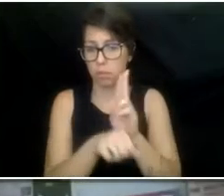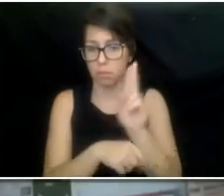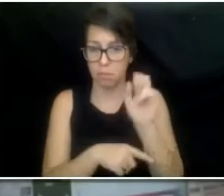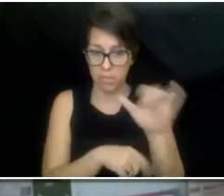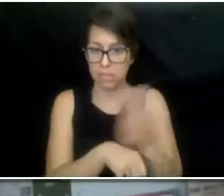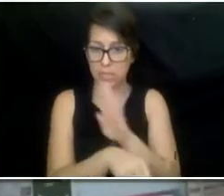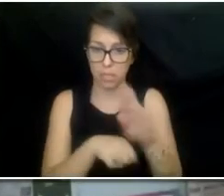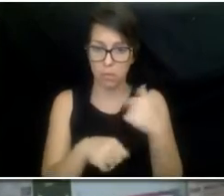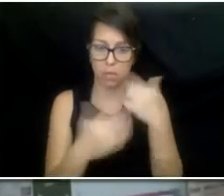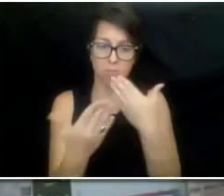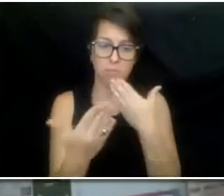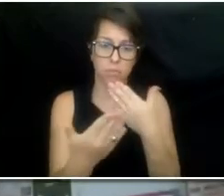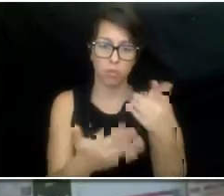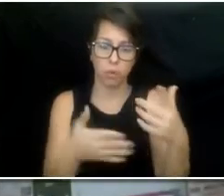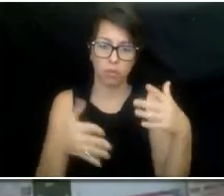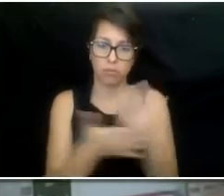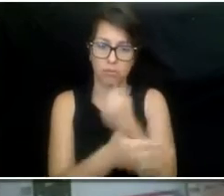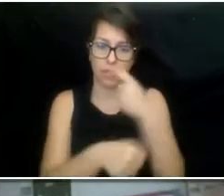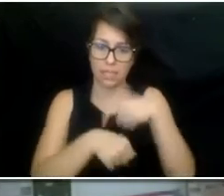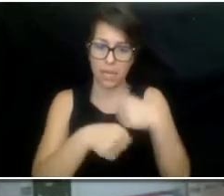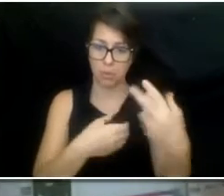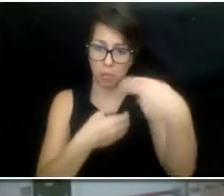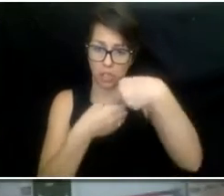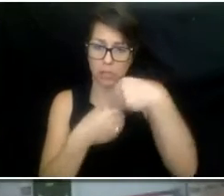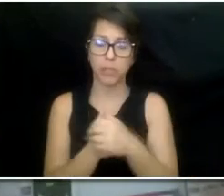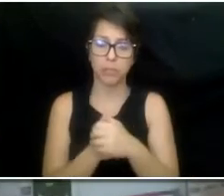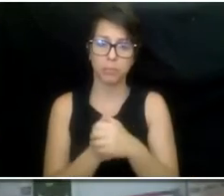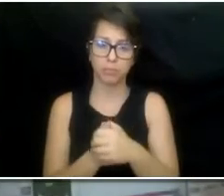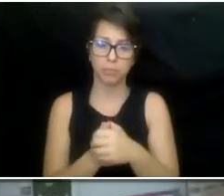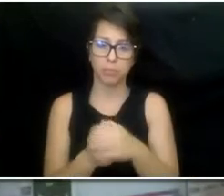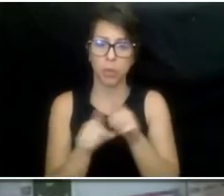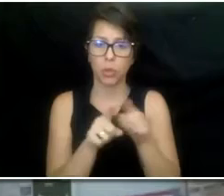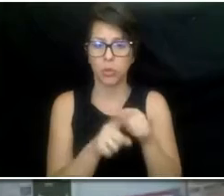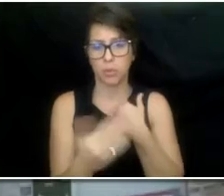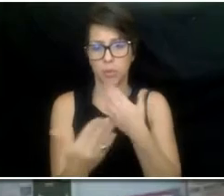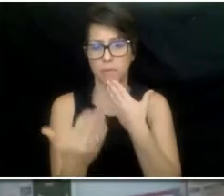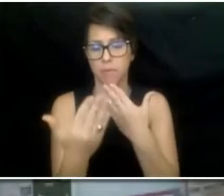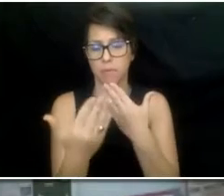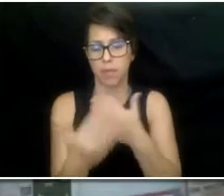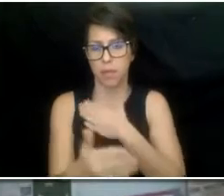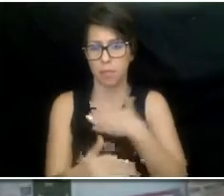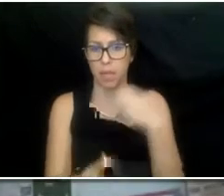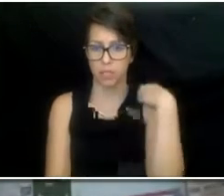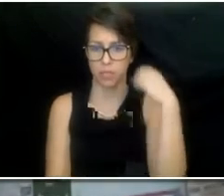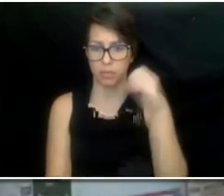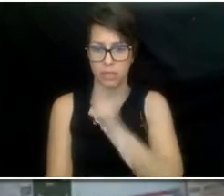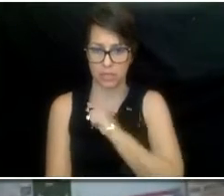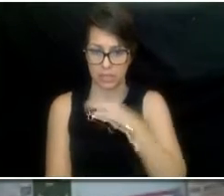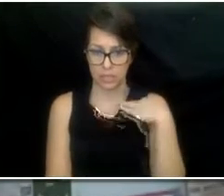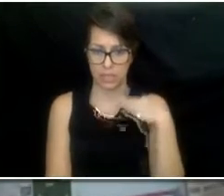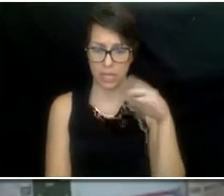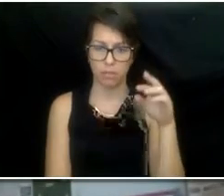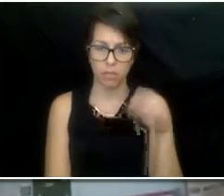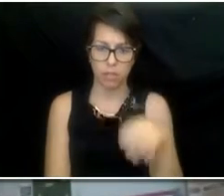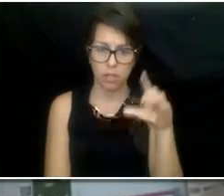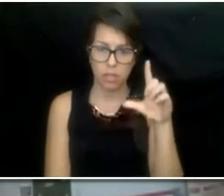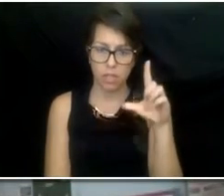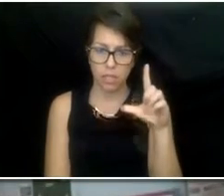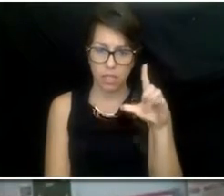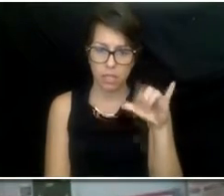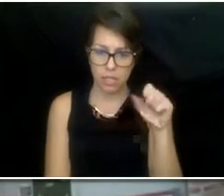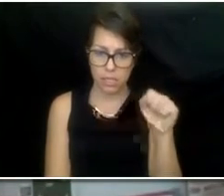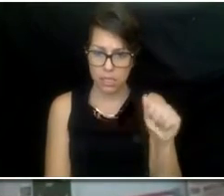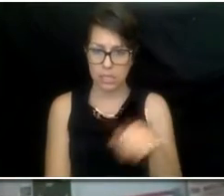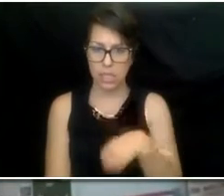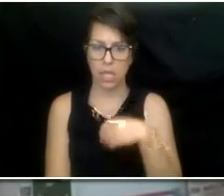preparing for this hearing Brenda mckin The General Counsel Khloe Rivera senior legislative policy analyst Monica